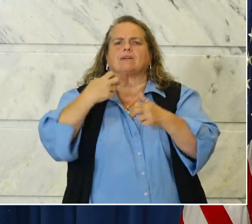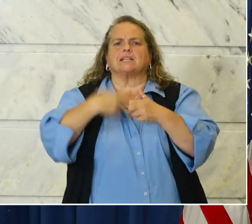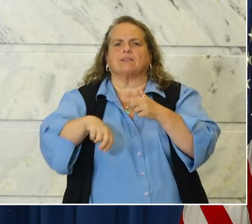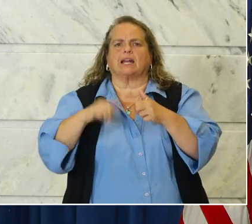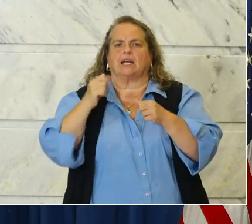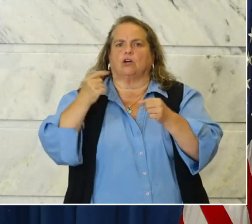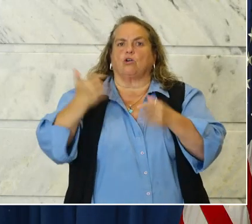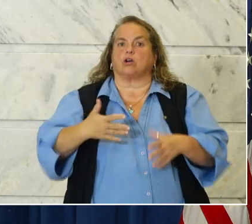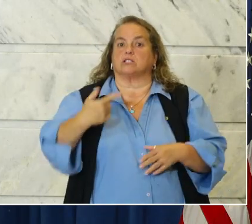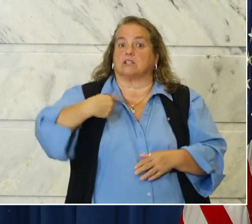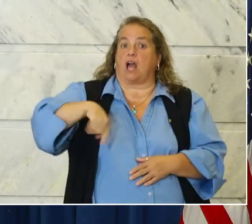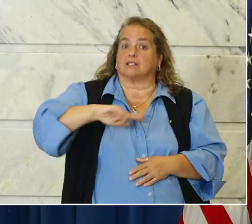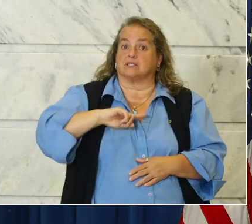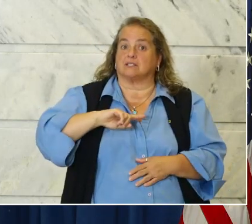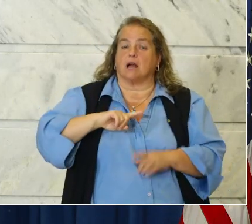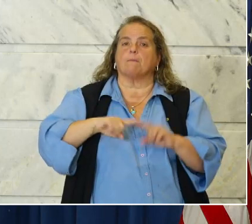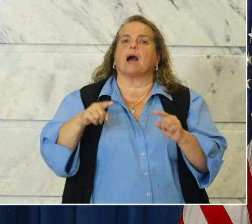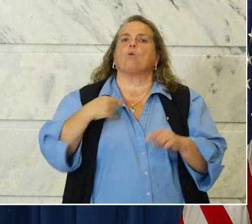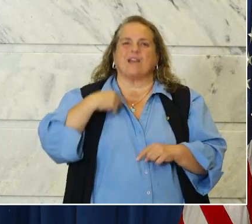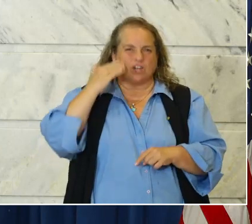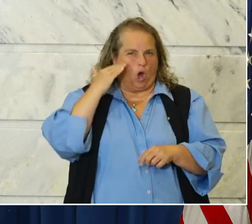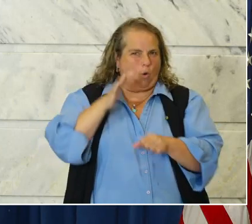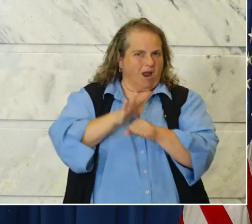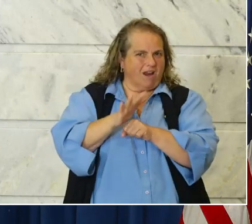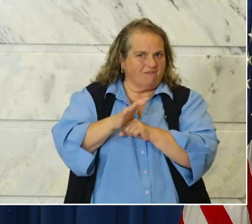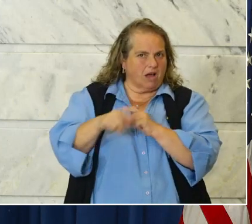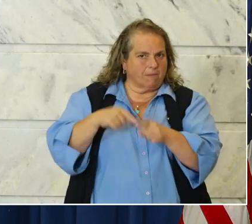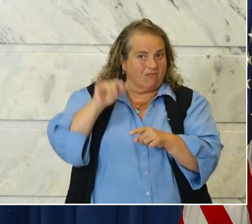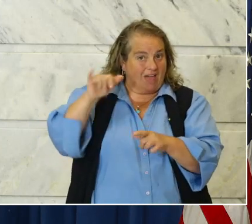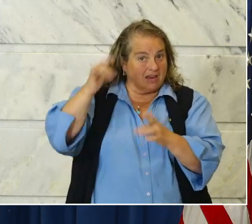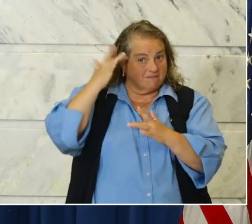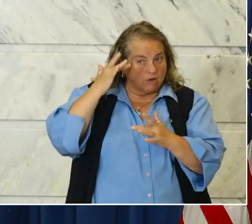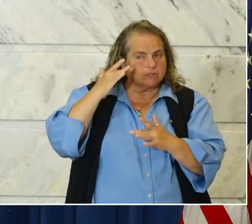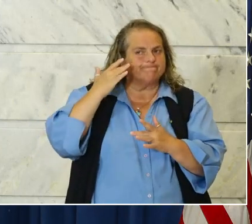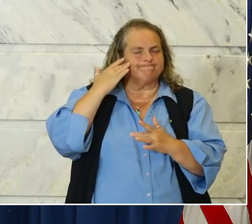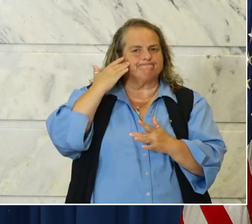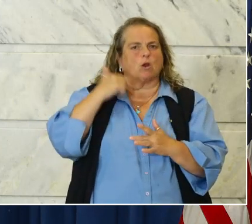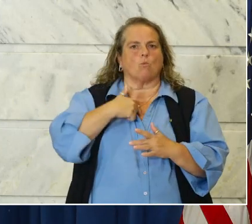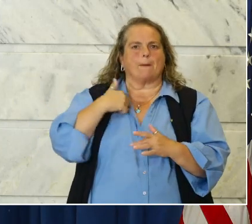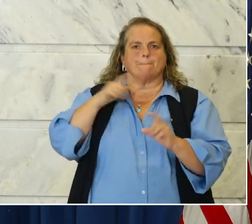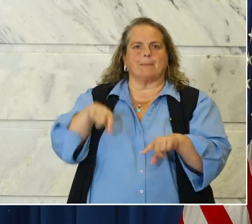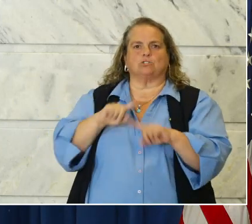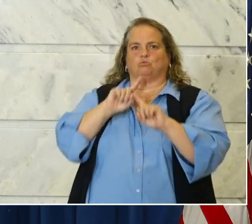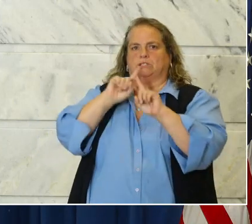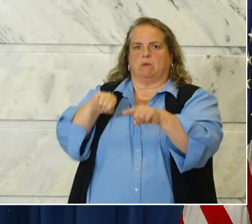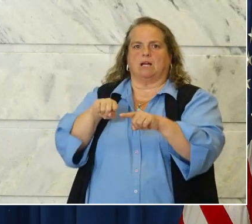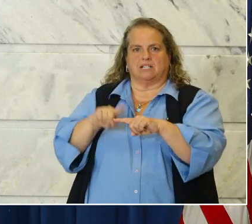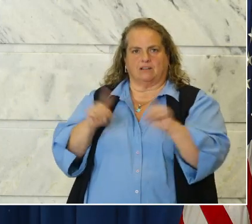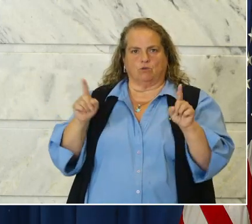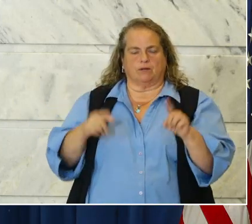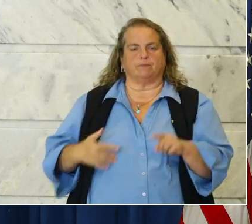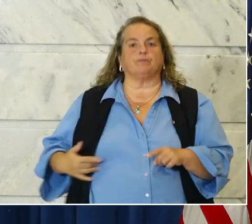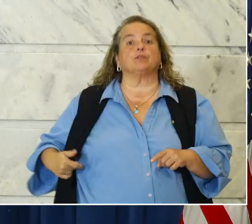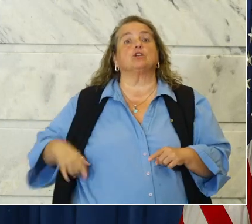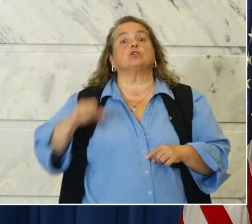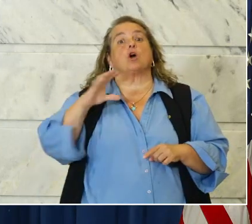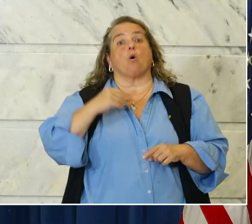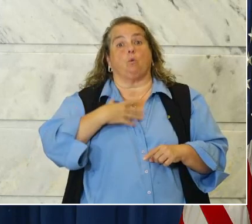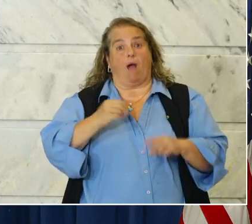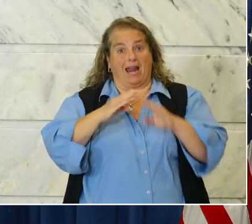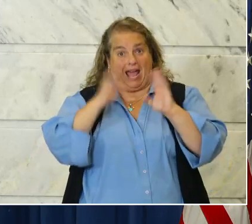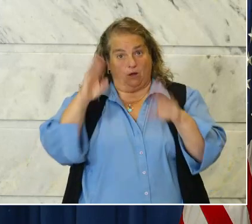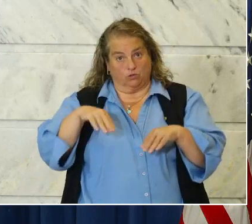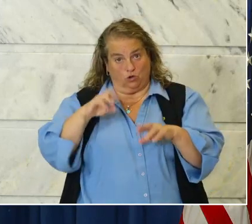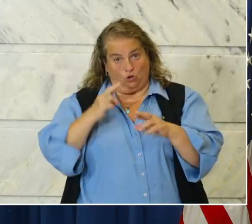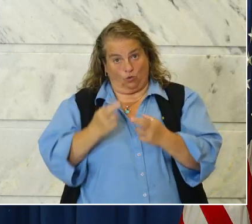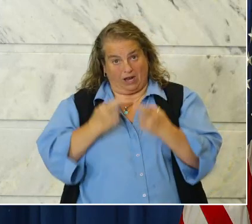know enough about it to know our response, even when our response may be difficult. So the White House has recommended, and we agree, that